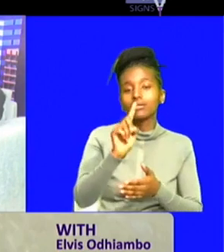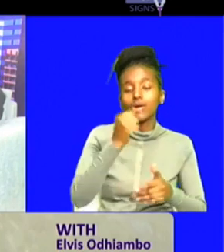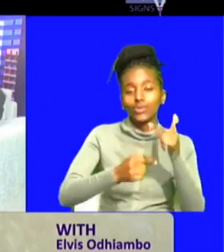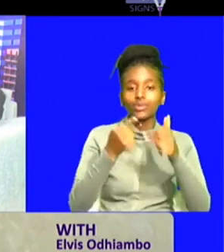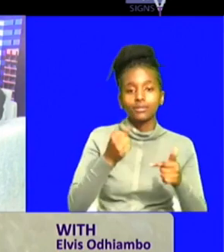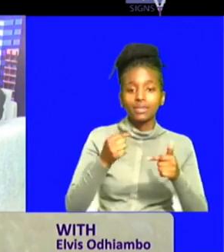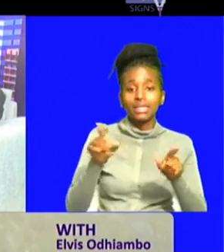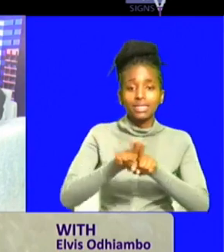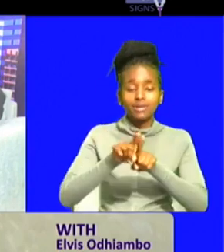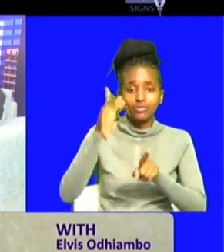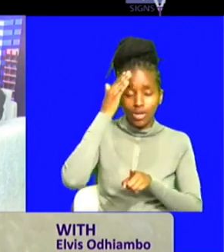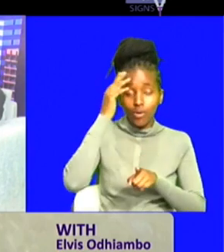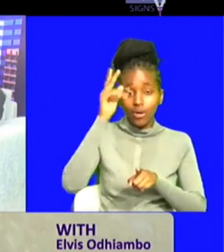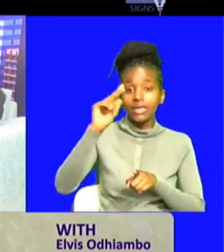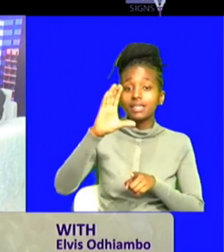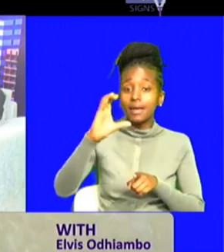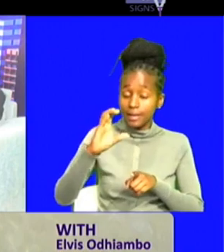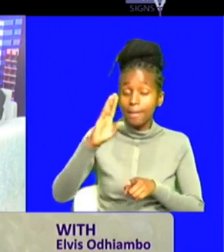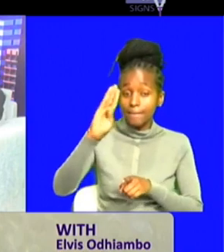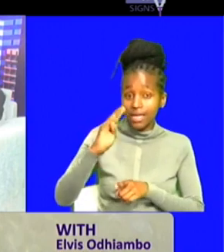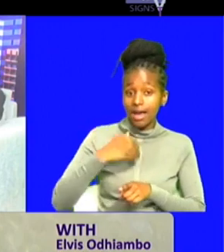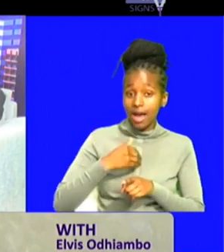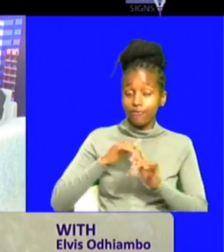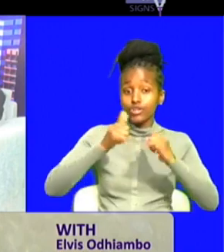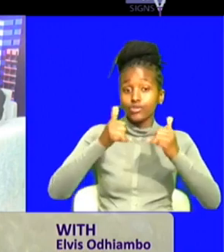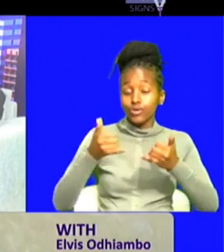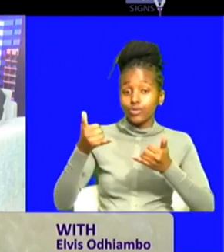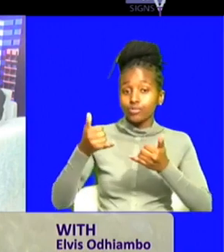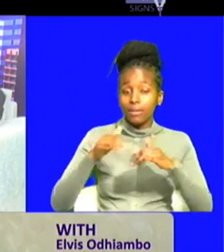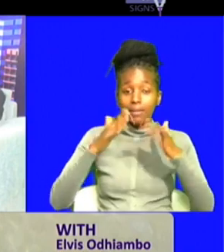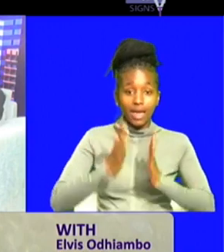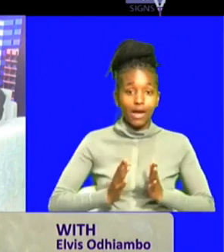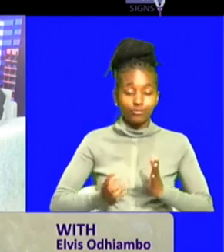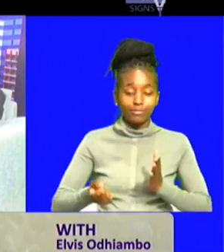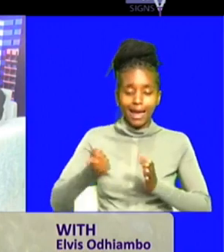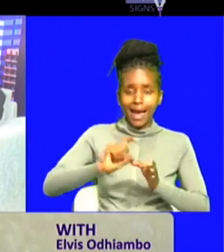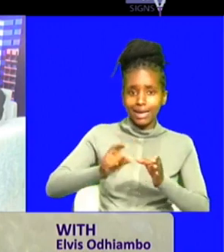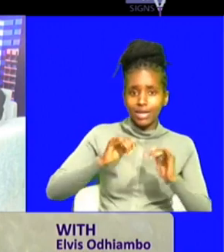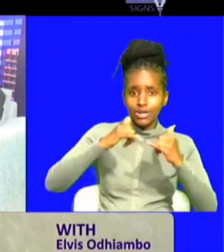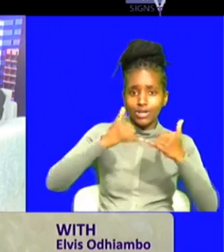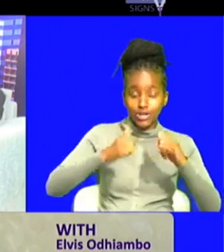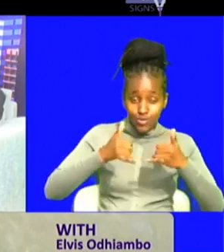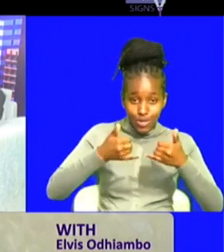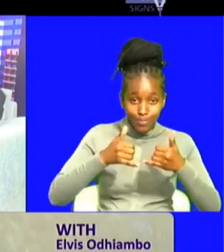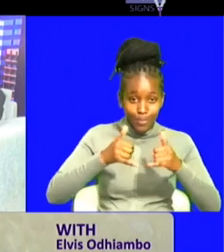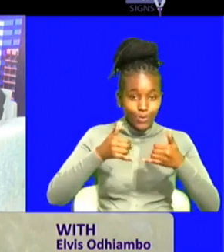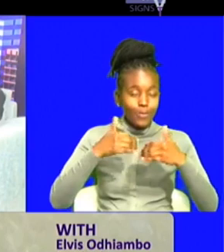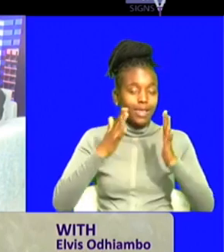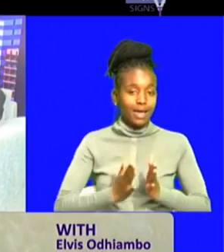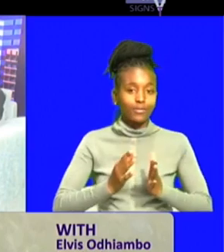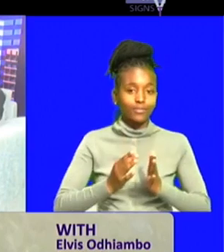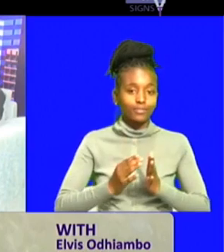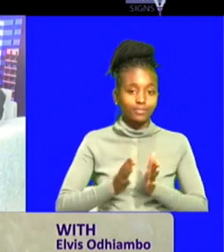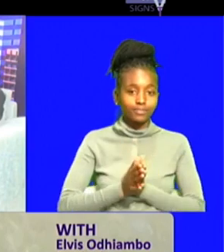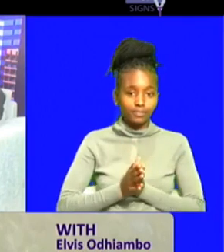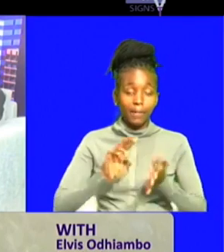interestingly, KCB has made signings into their team. So they have been boosted with new players in their camp who can